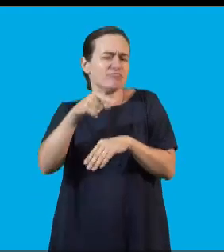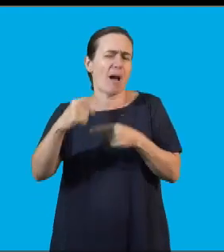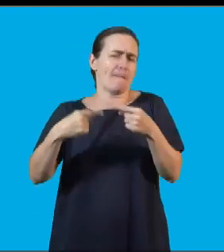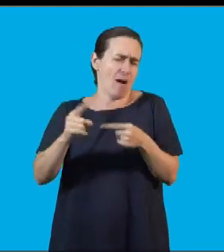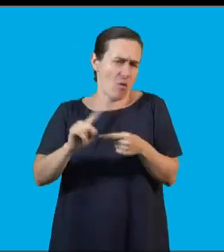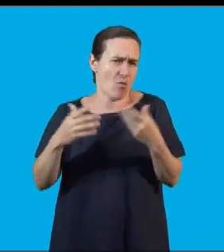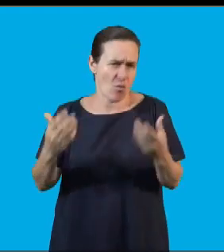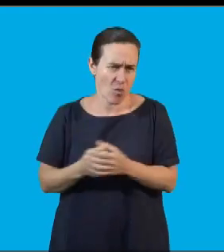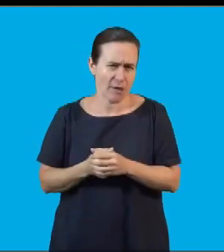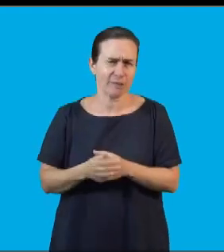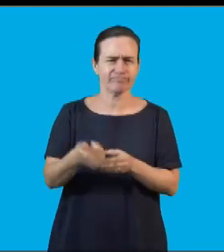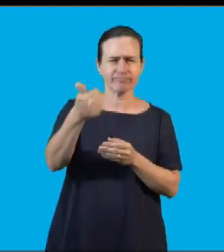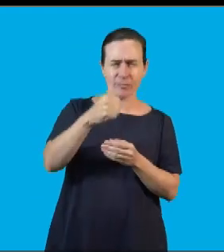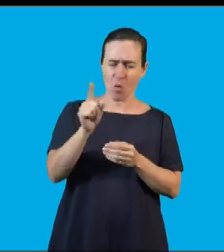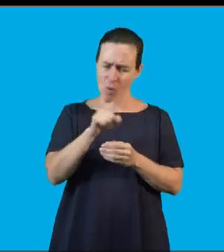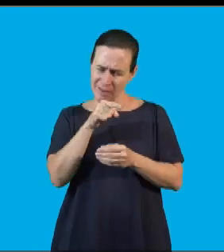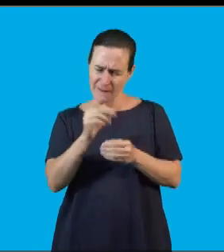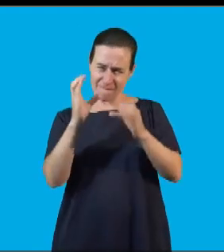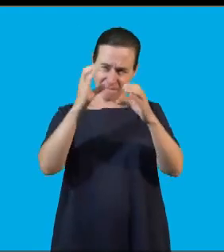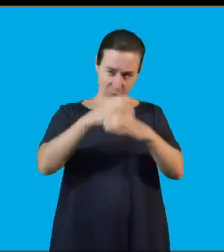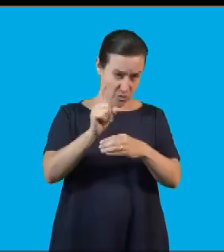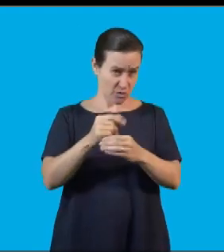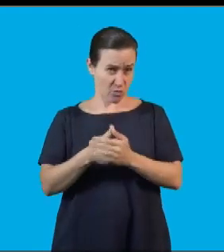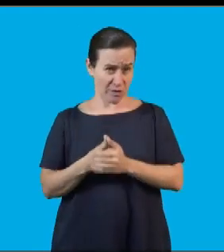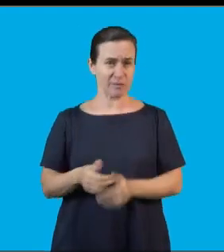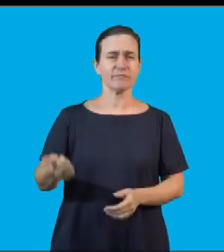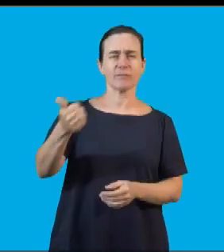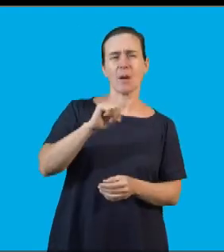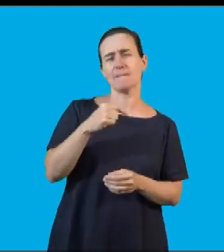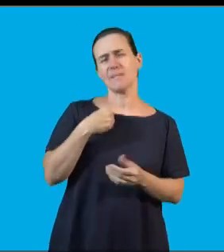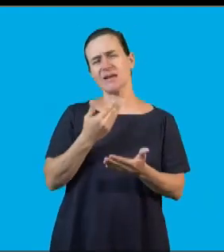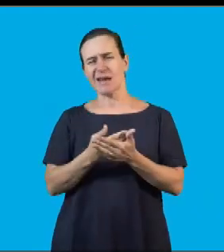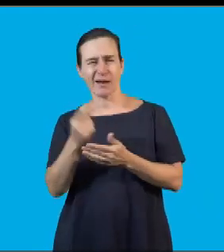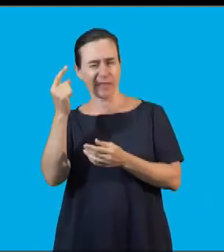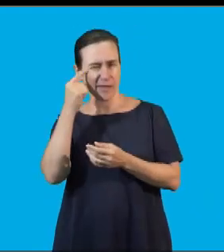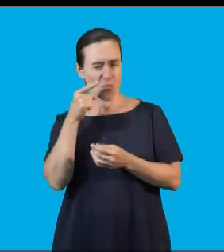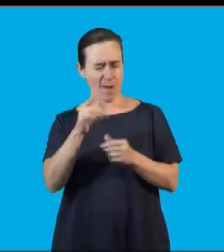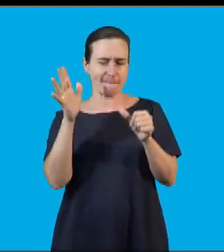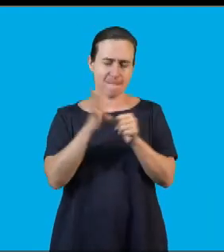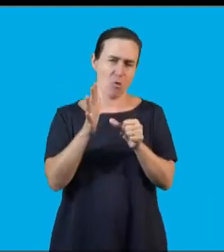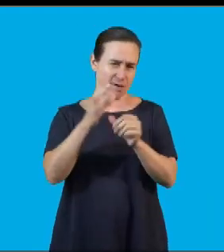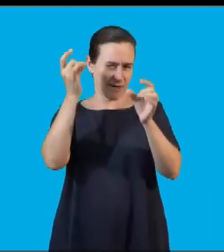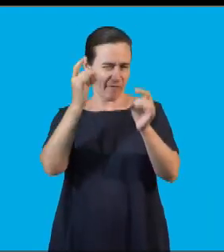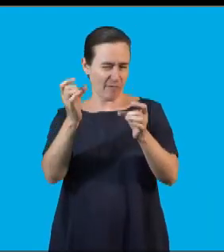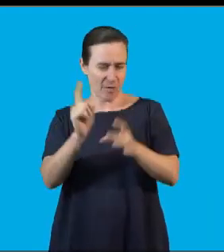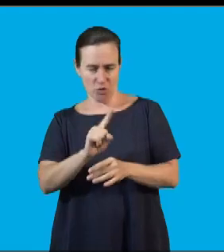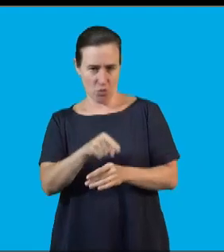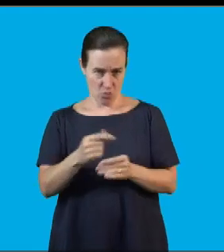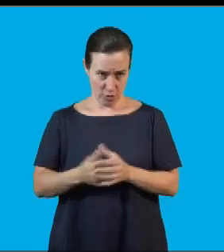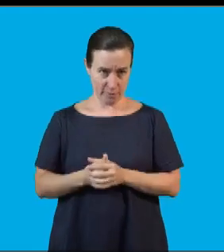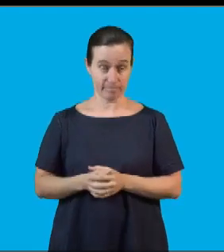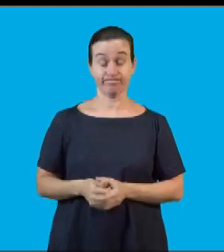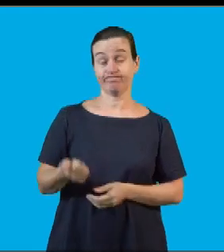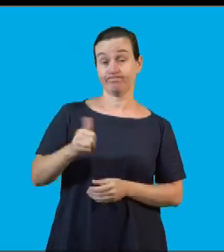You identify what the main focus of the passage is, and you determine the most important